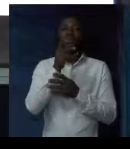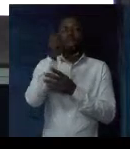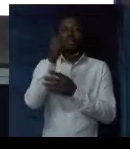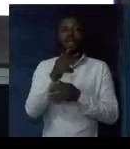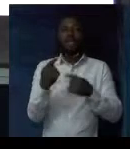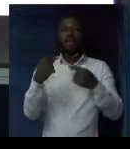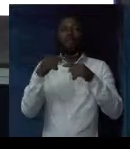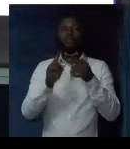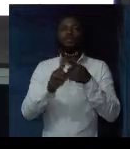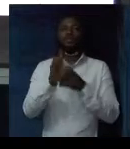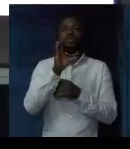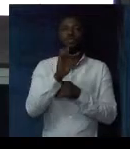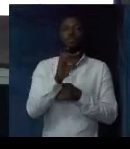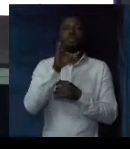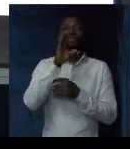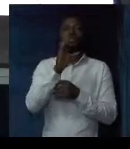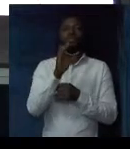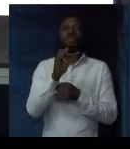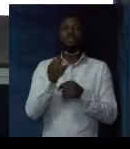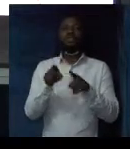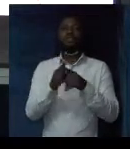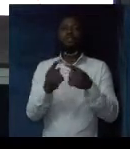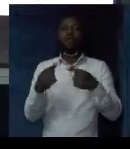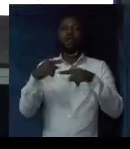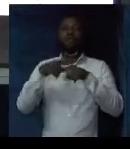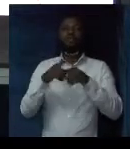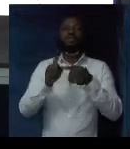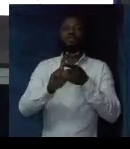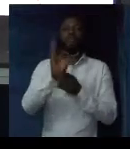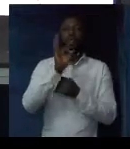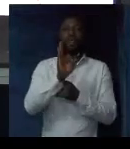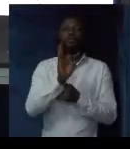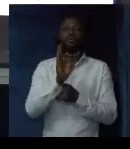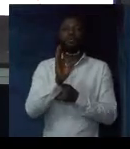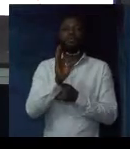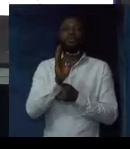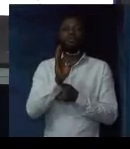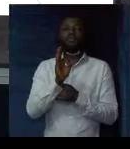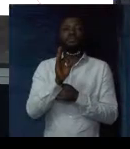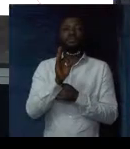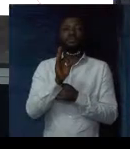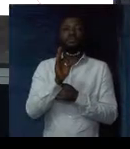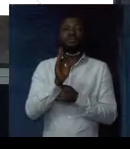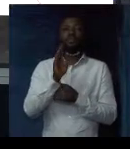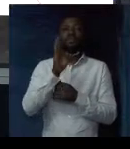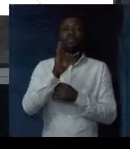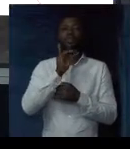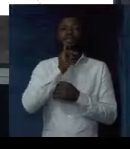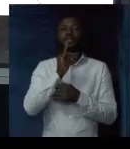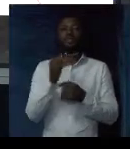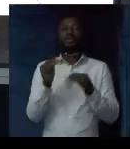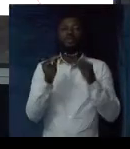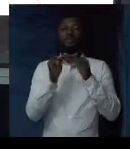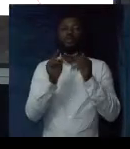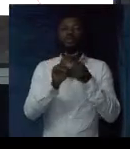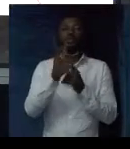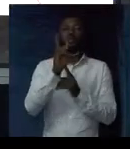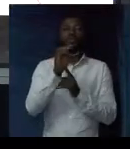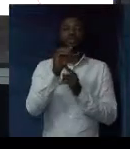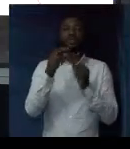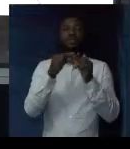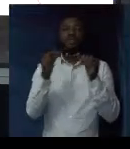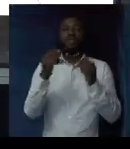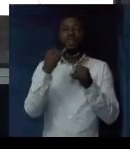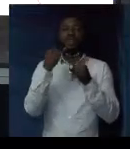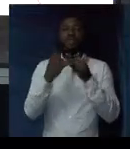to C. Second option says C is alternate to F. Third option says D is equal to 60